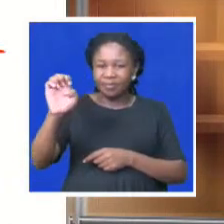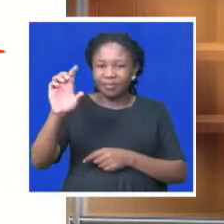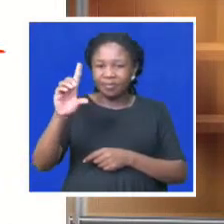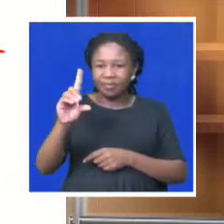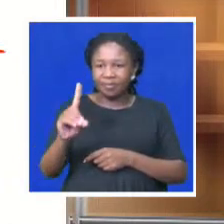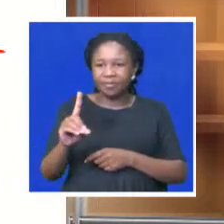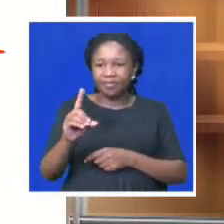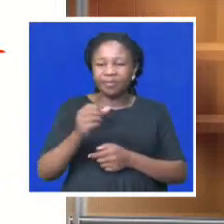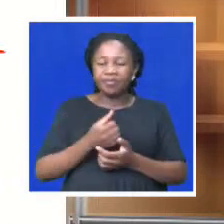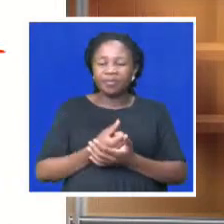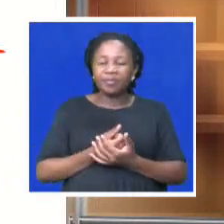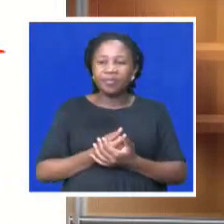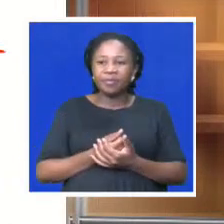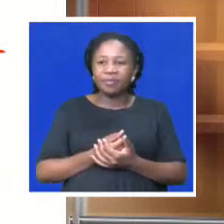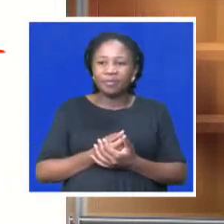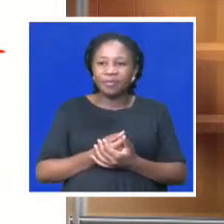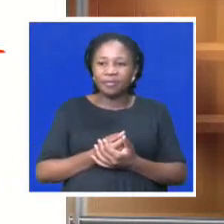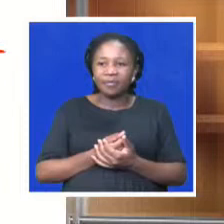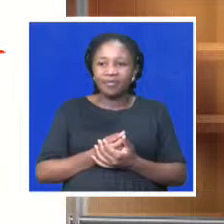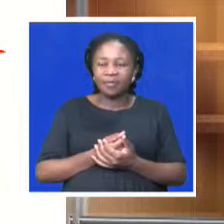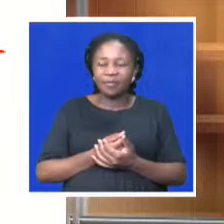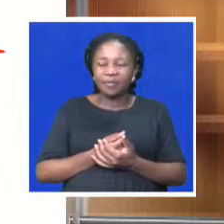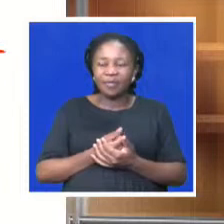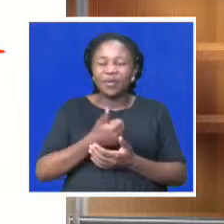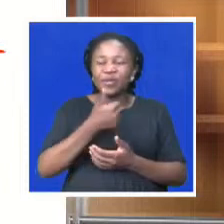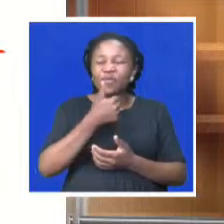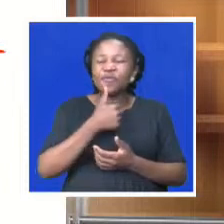just say the clay pot smiled.